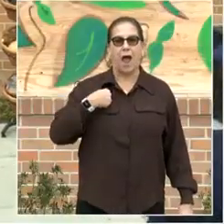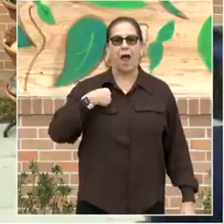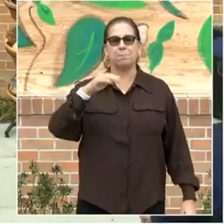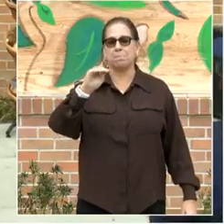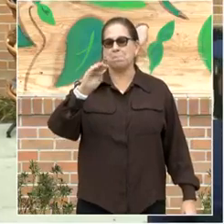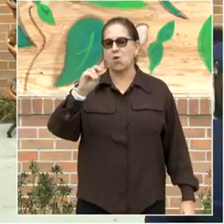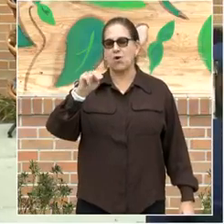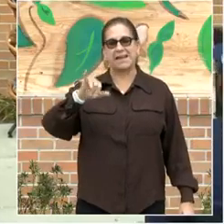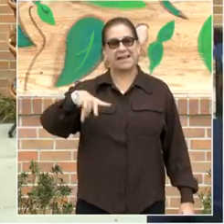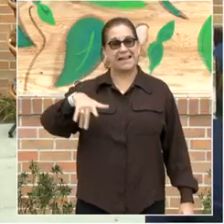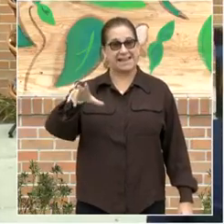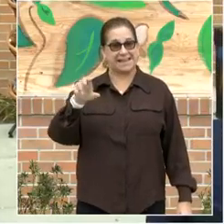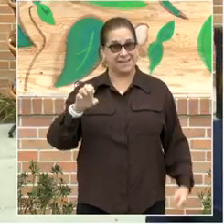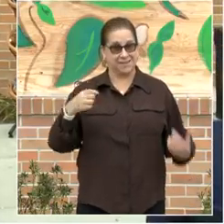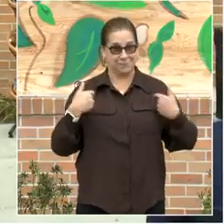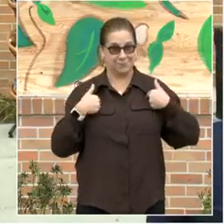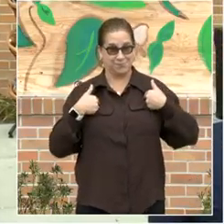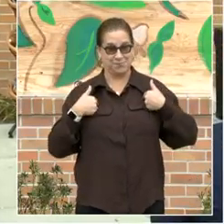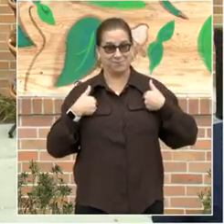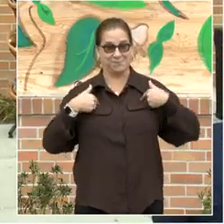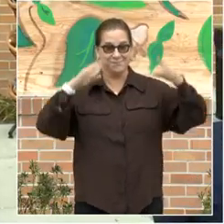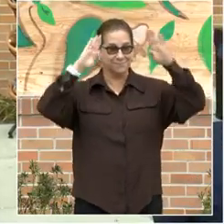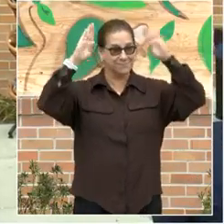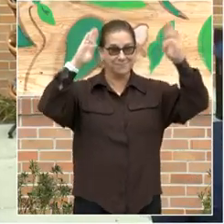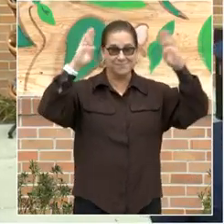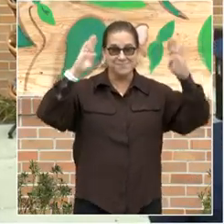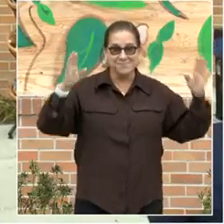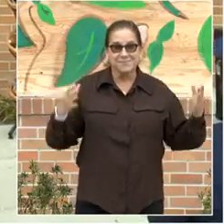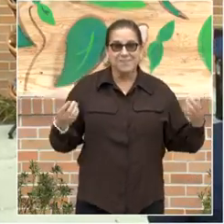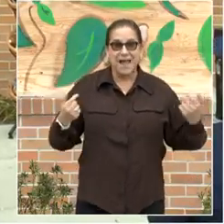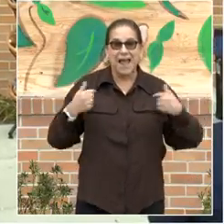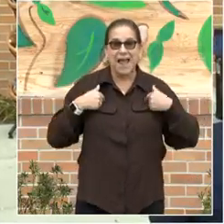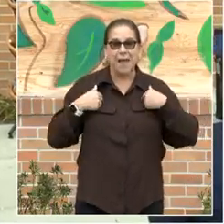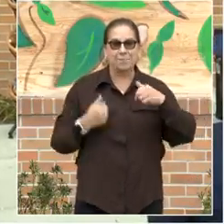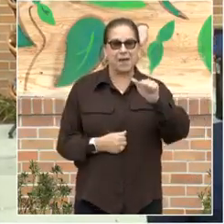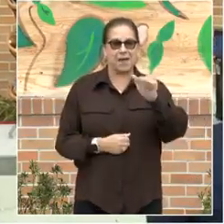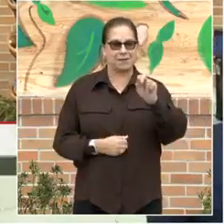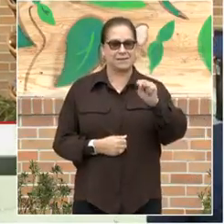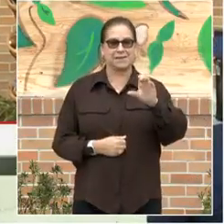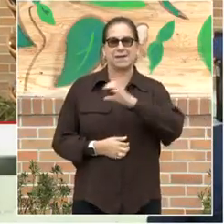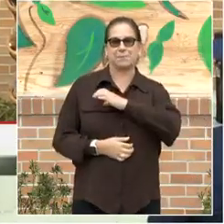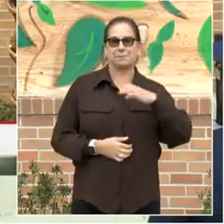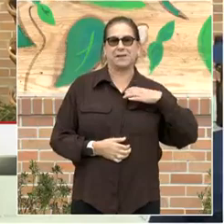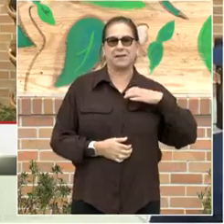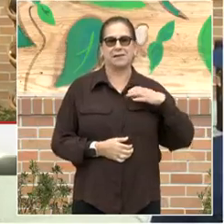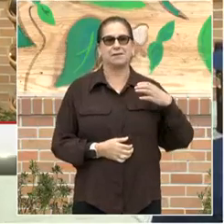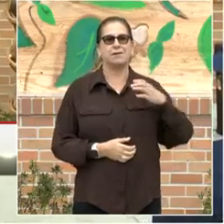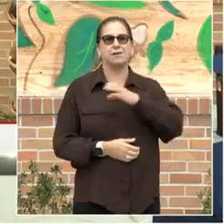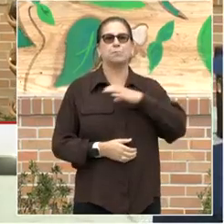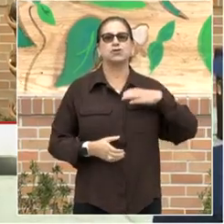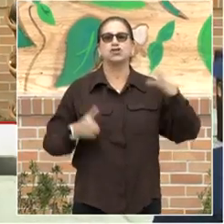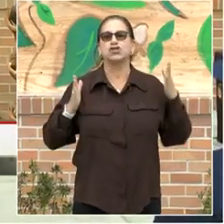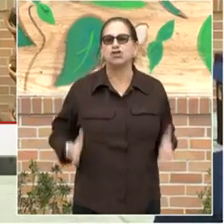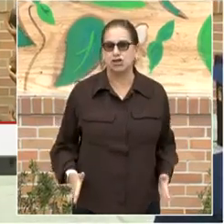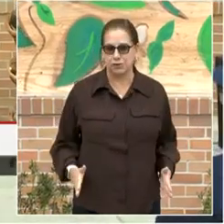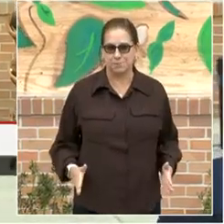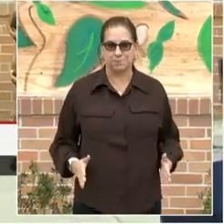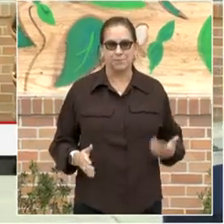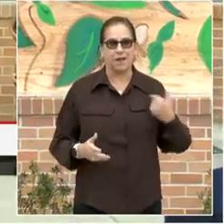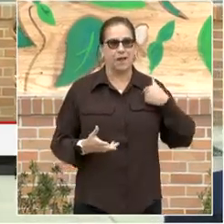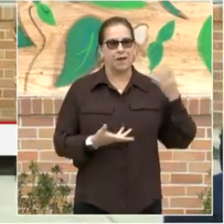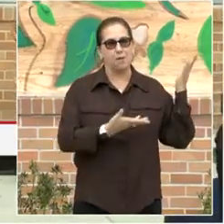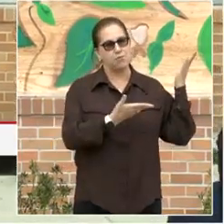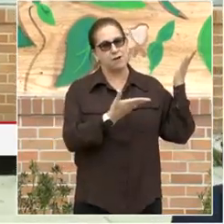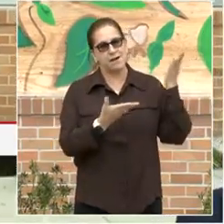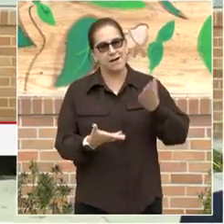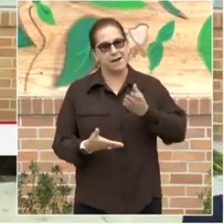you so much, everyone, for coming today. Yes! You know, bringing good foods here has been a long journey, and I'm so honored to